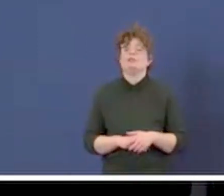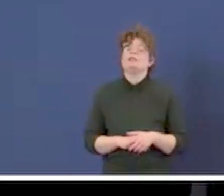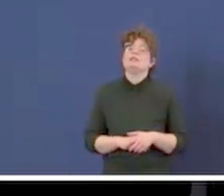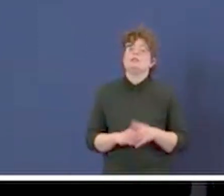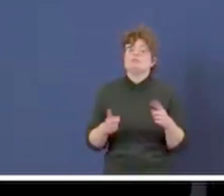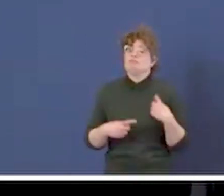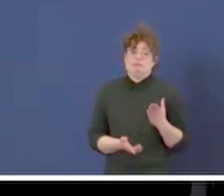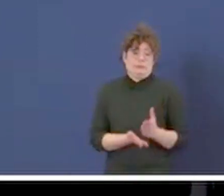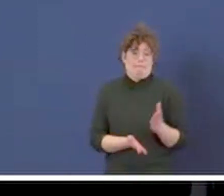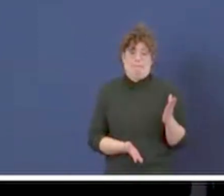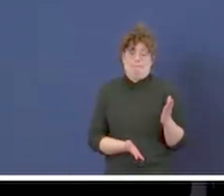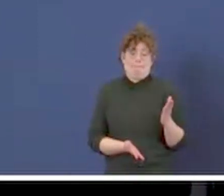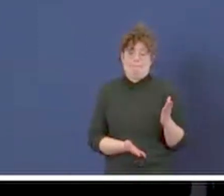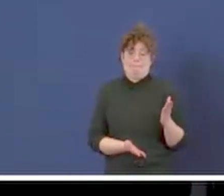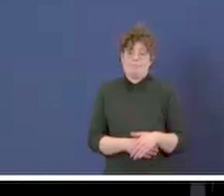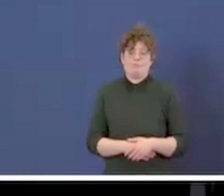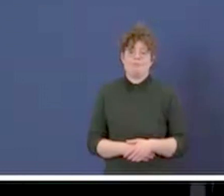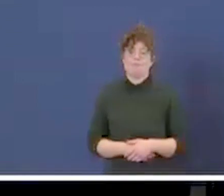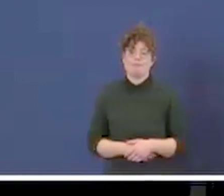It hasn't stopped.